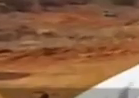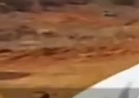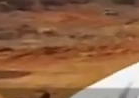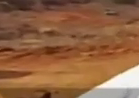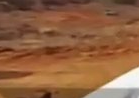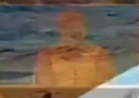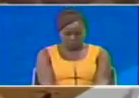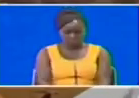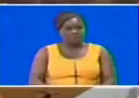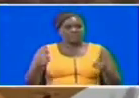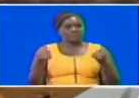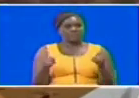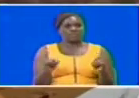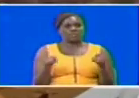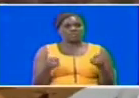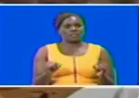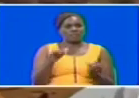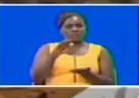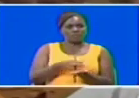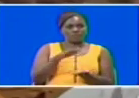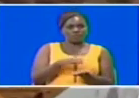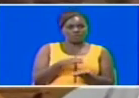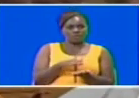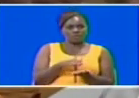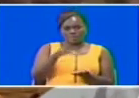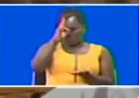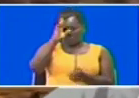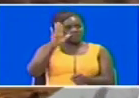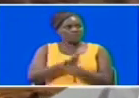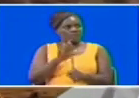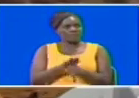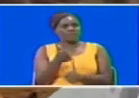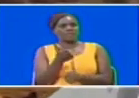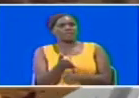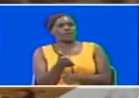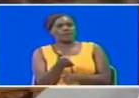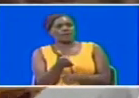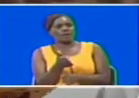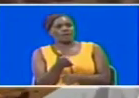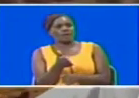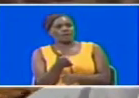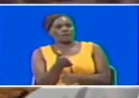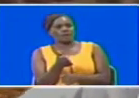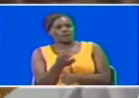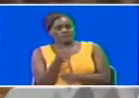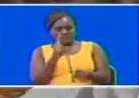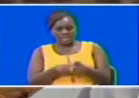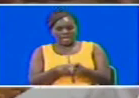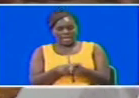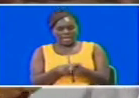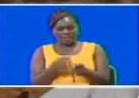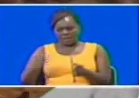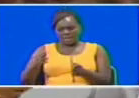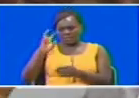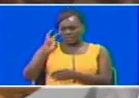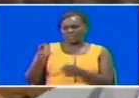Jaribu kukua kidogo, kupunguza sarau kidogo, manake wako na sarau sana pia kwa barabara. Manake ule ndiye amemkuta pande ya kwake,